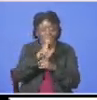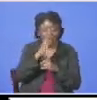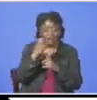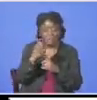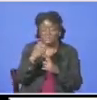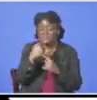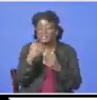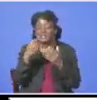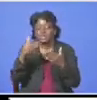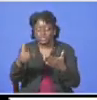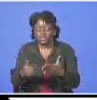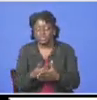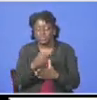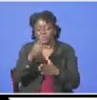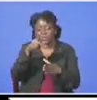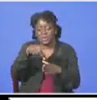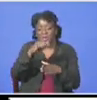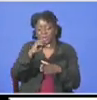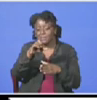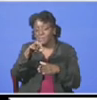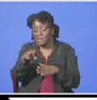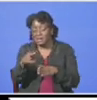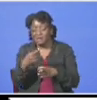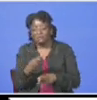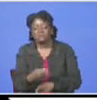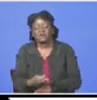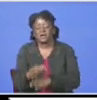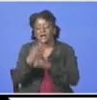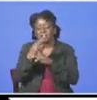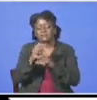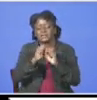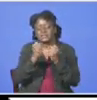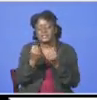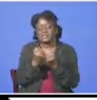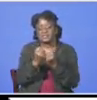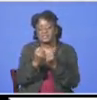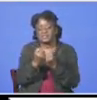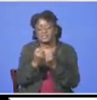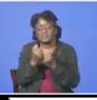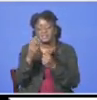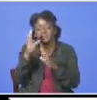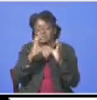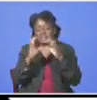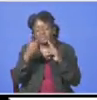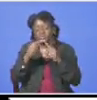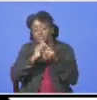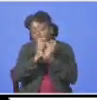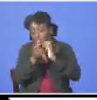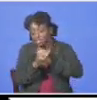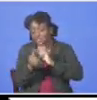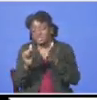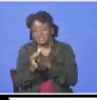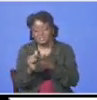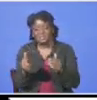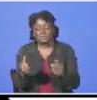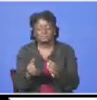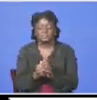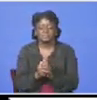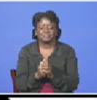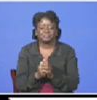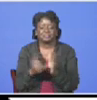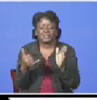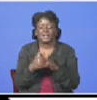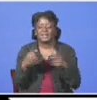pier recovery system implemented by both the Ministry of Works and Ministry of Environment seeks to change that. It has an